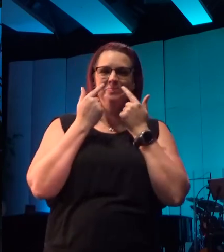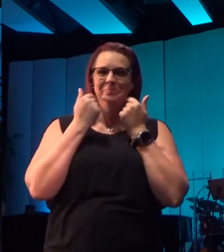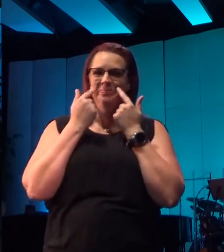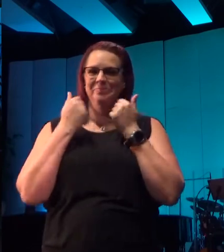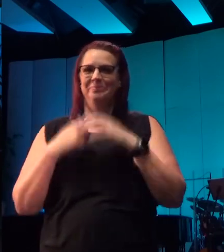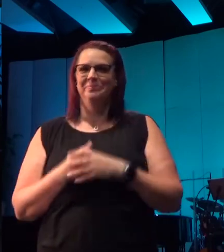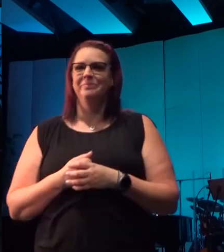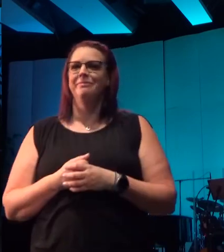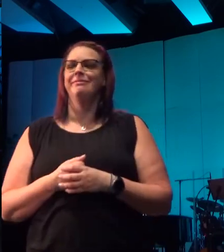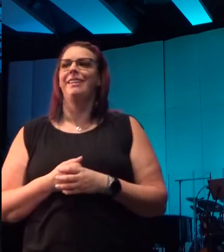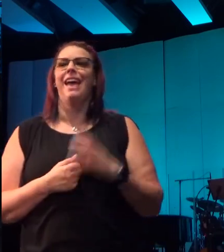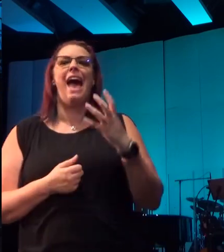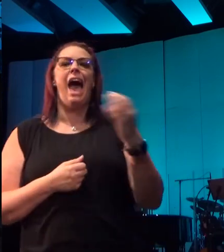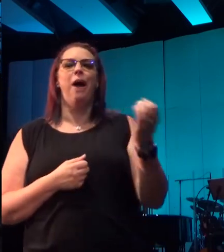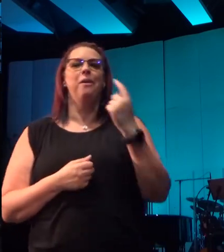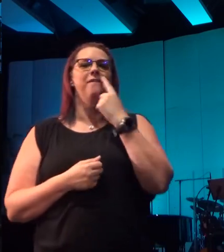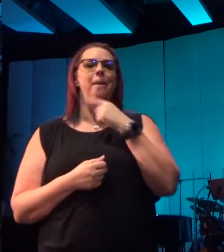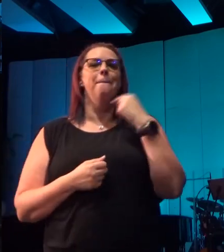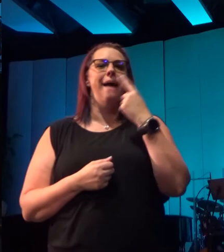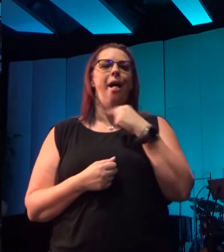Out of the mouths of babes.